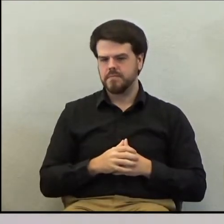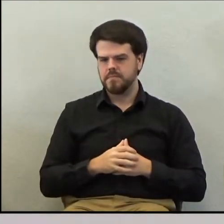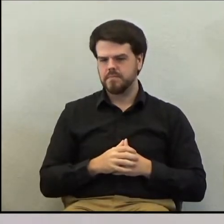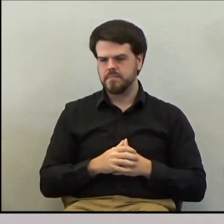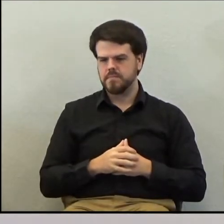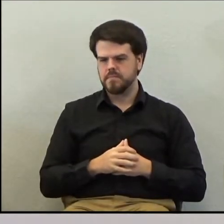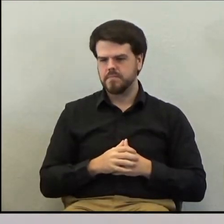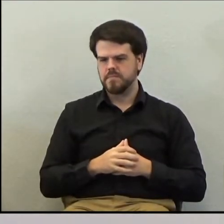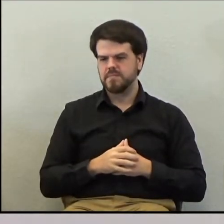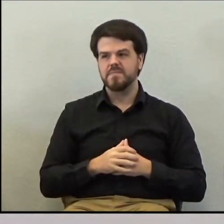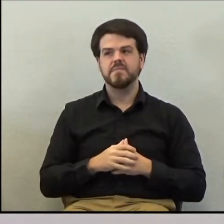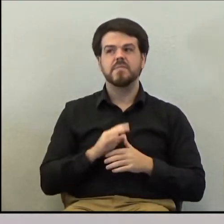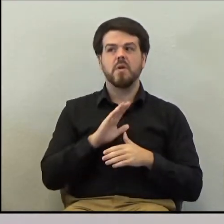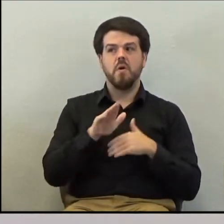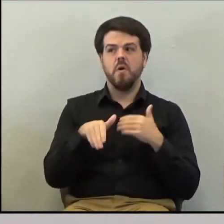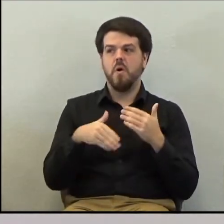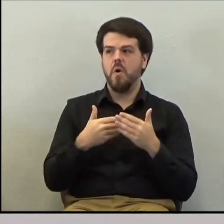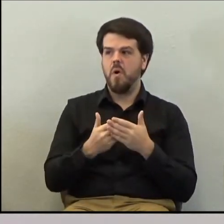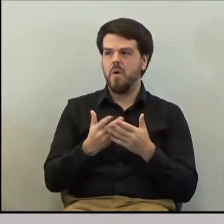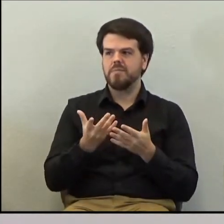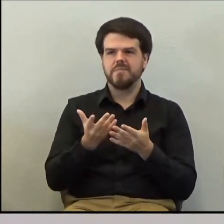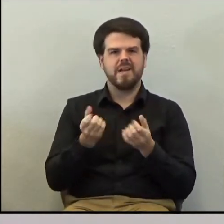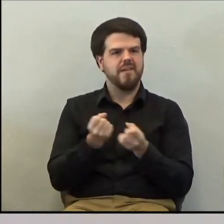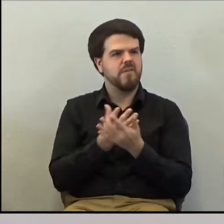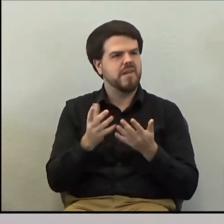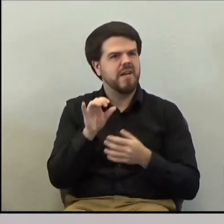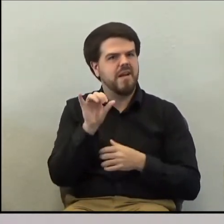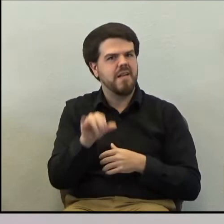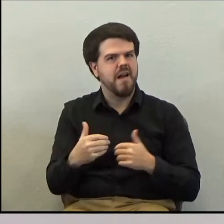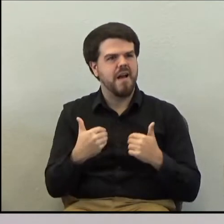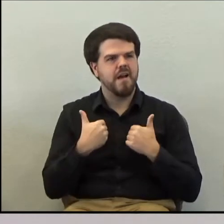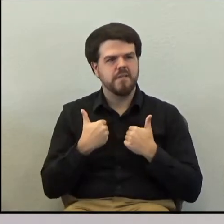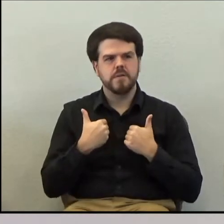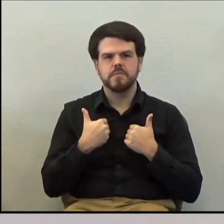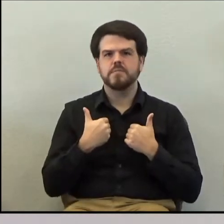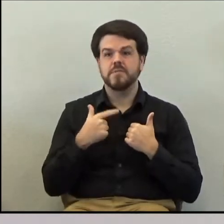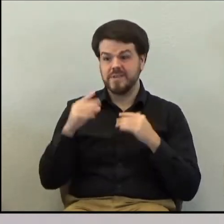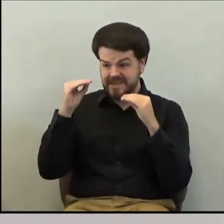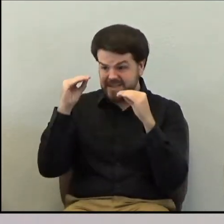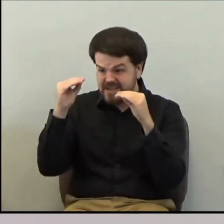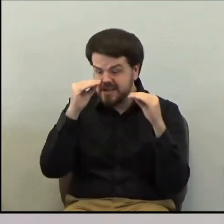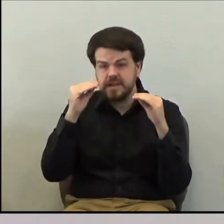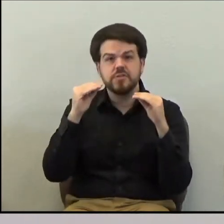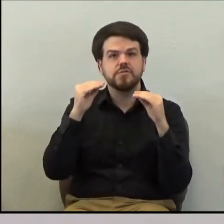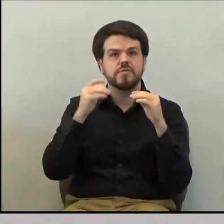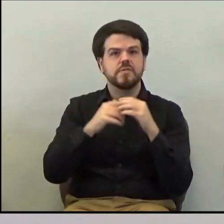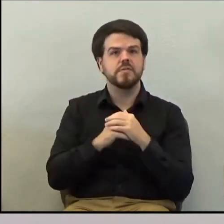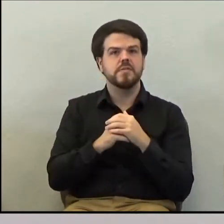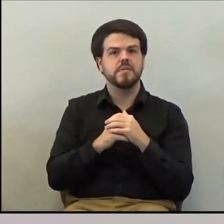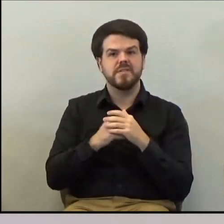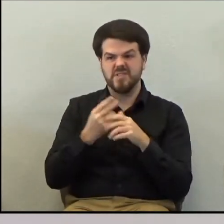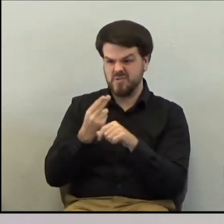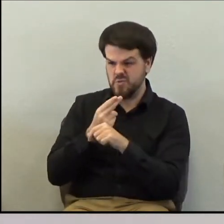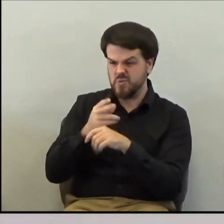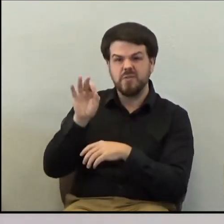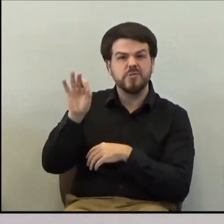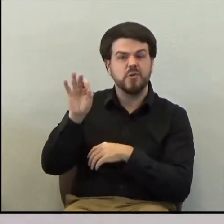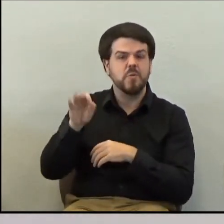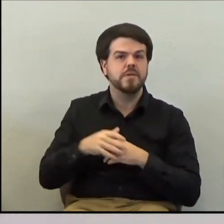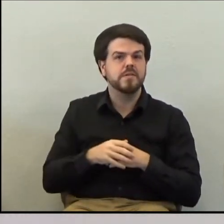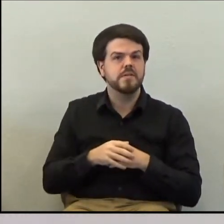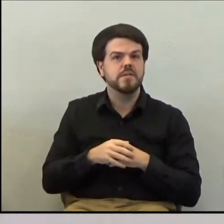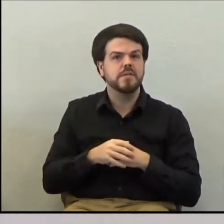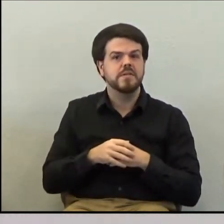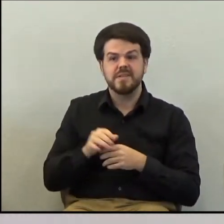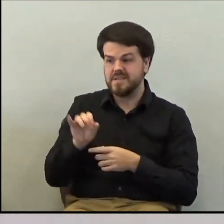again, all this church had to teach and to get sermons from, to teach from, was